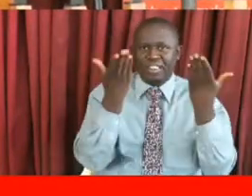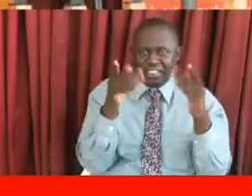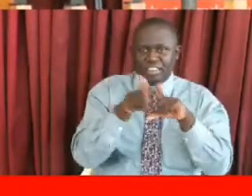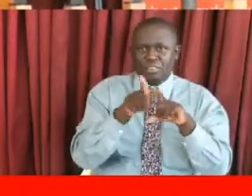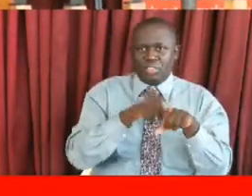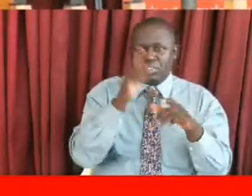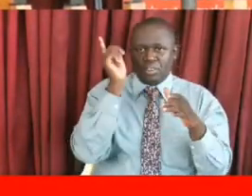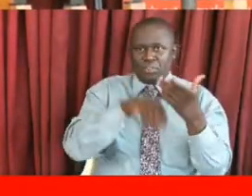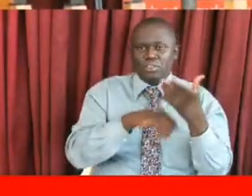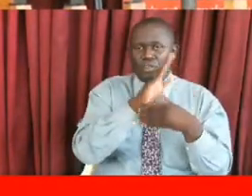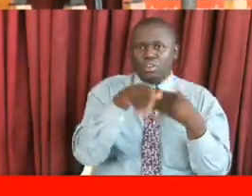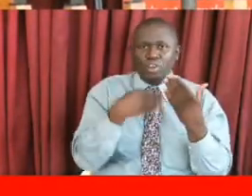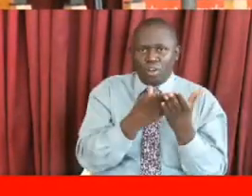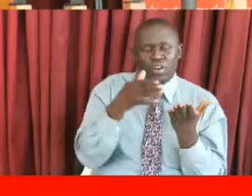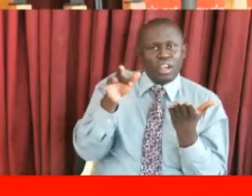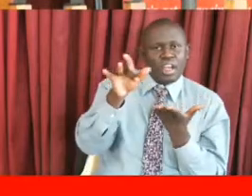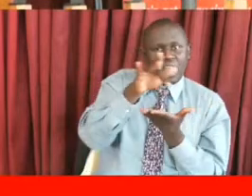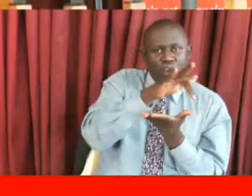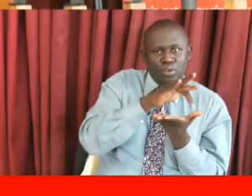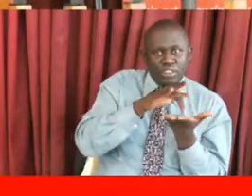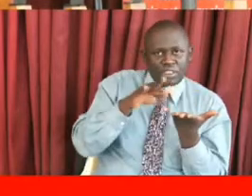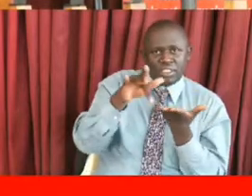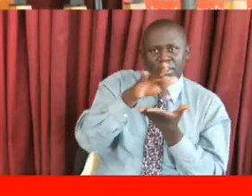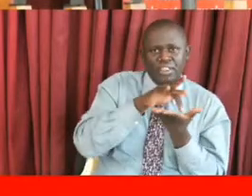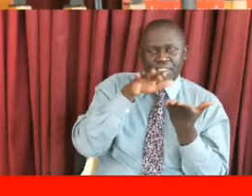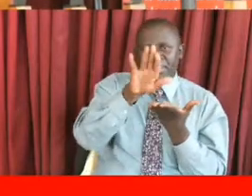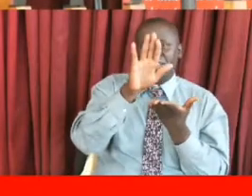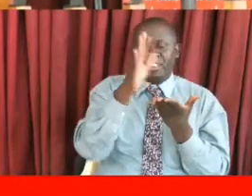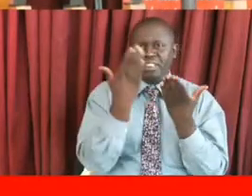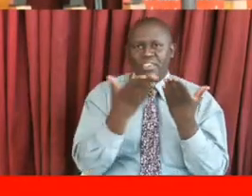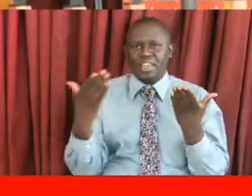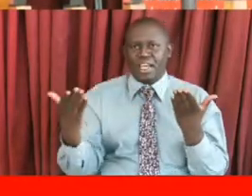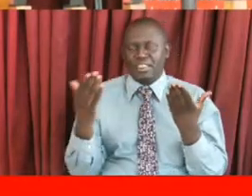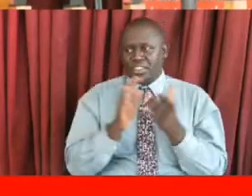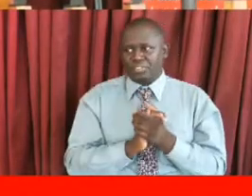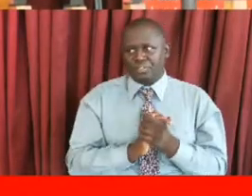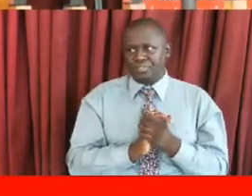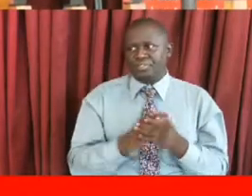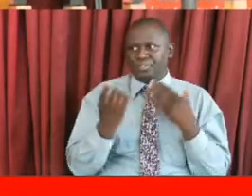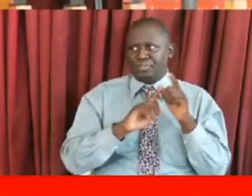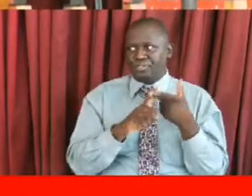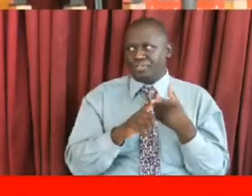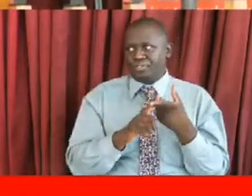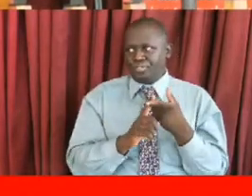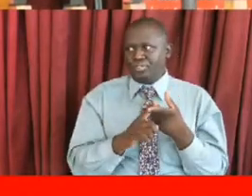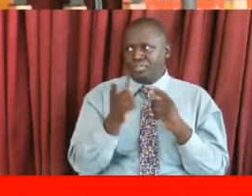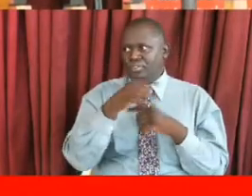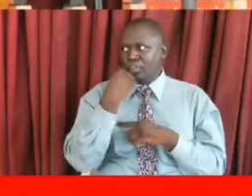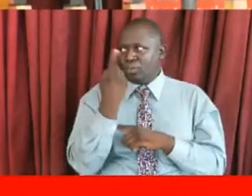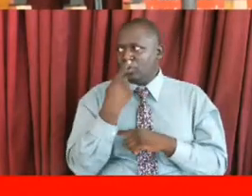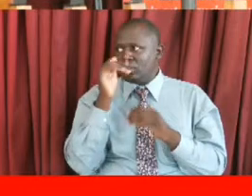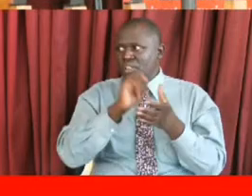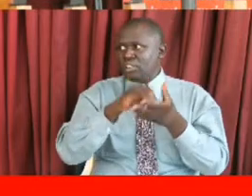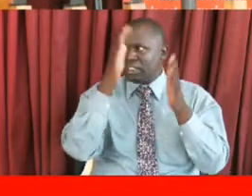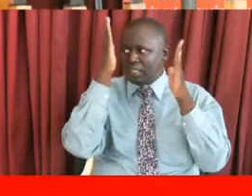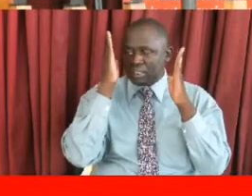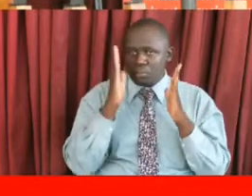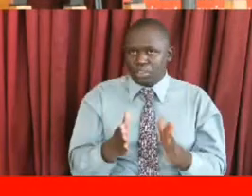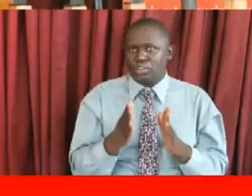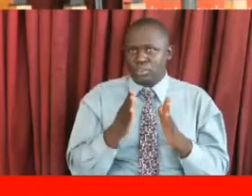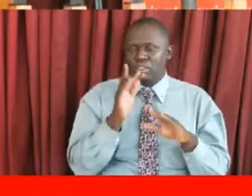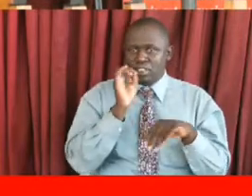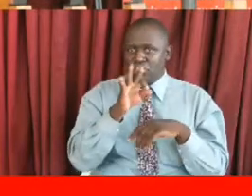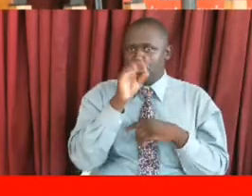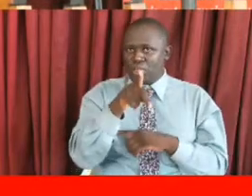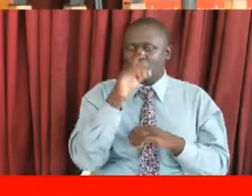his hands where that man sits if you are found near